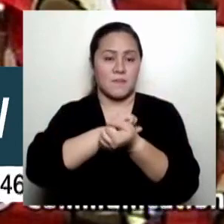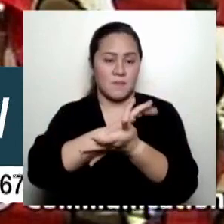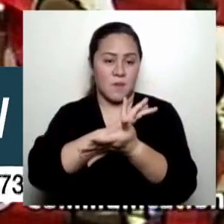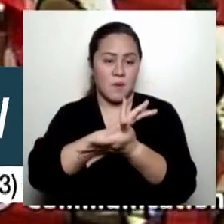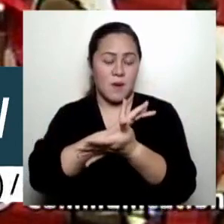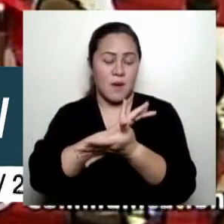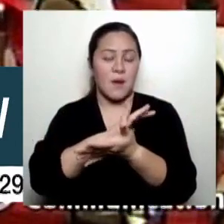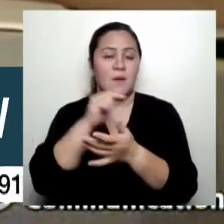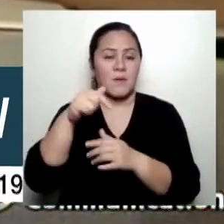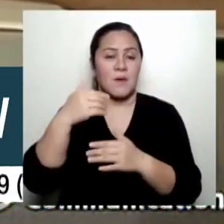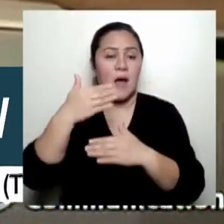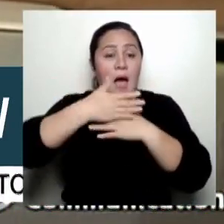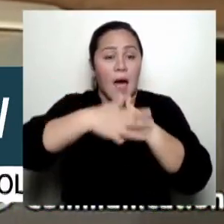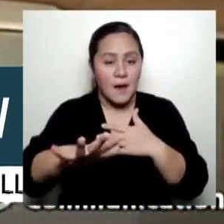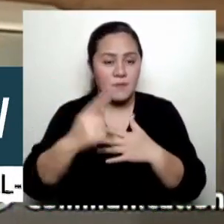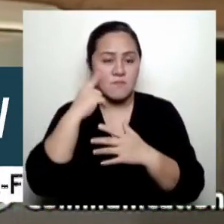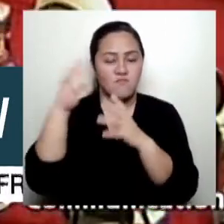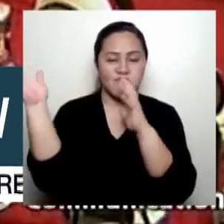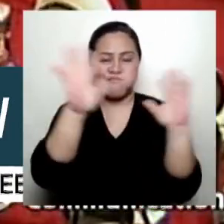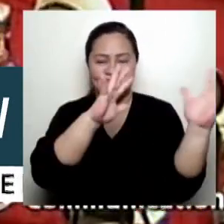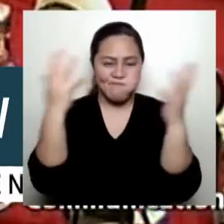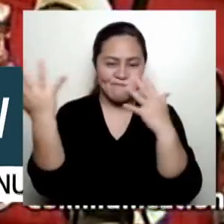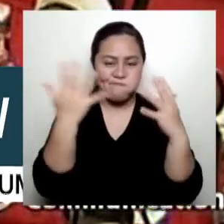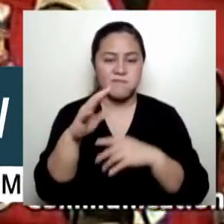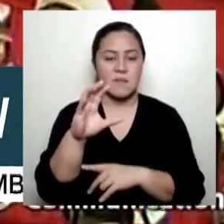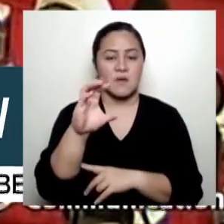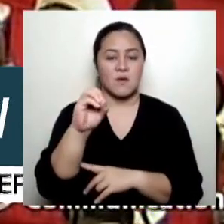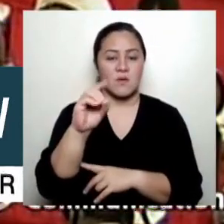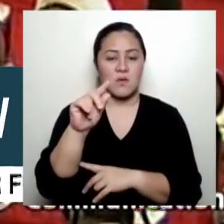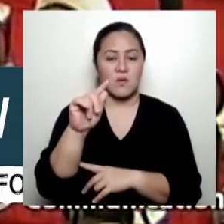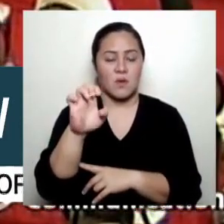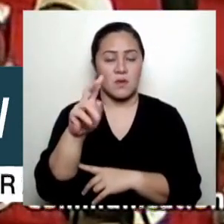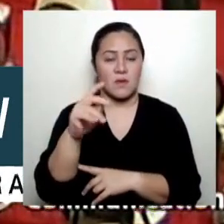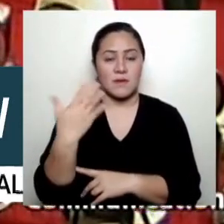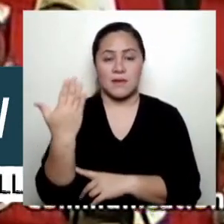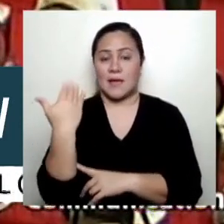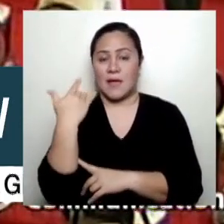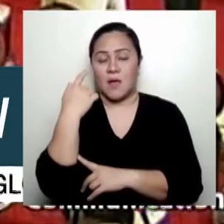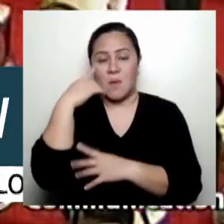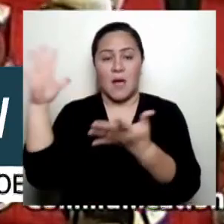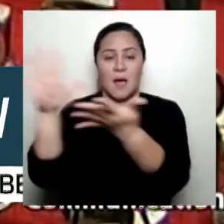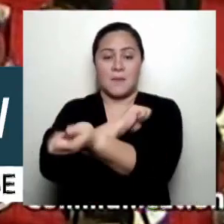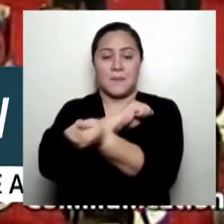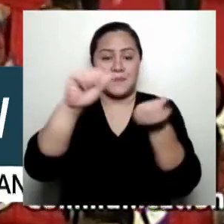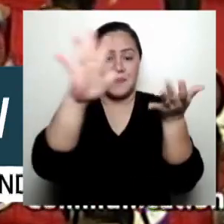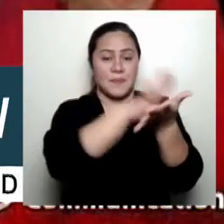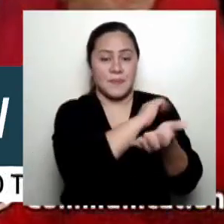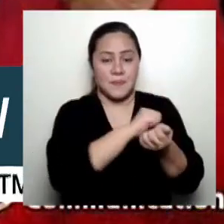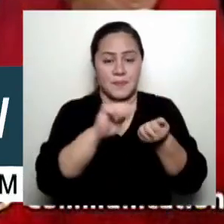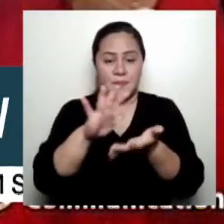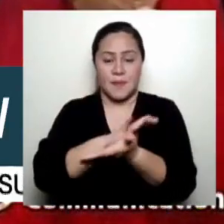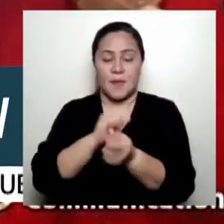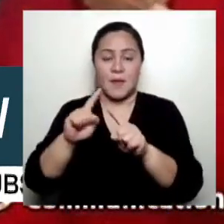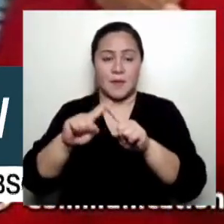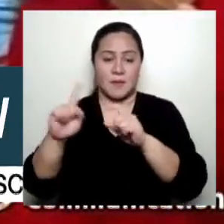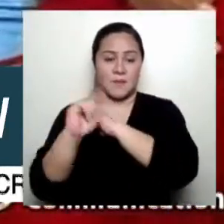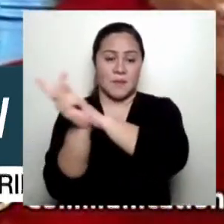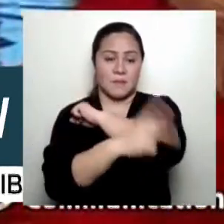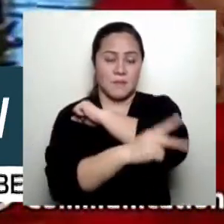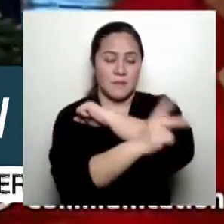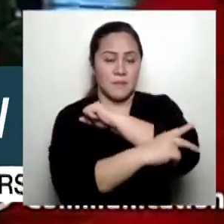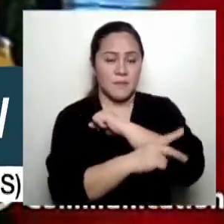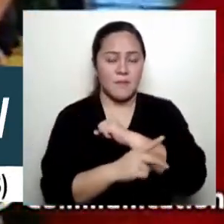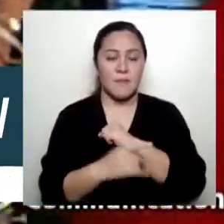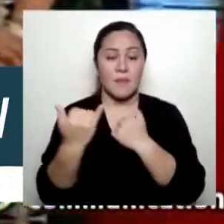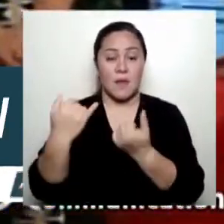aftermath of Super Typhoon Odette, which brought much devastation in various parts of the country. Among the notable allocations of the budget